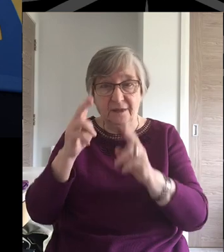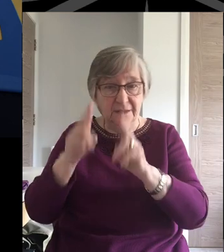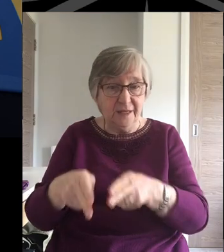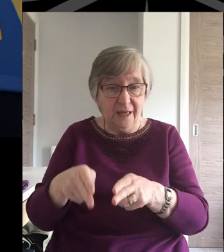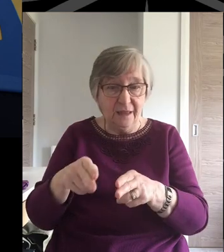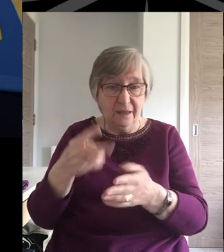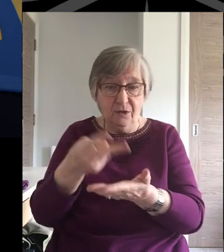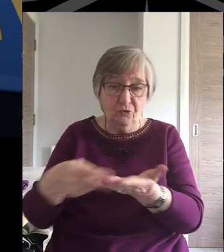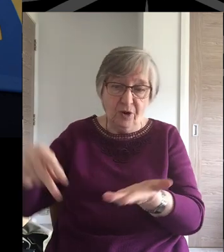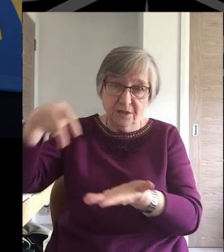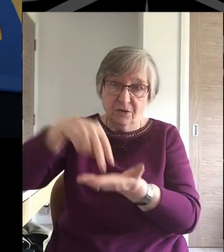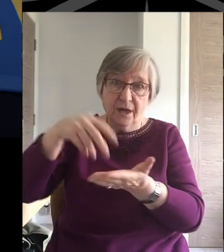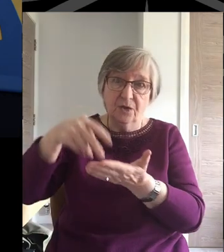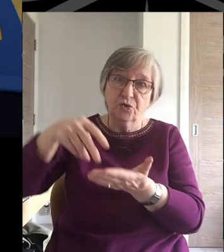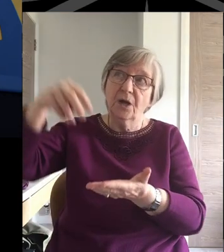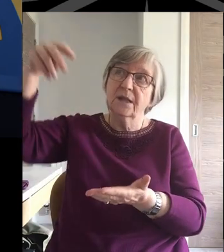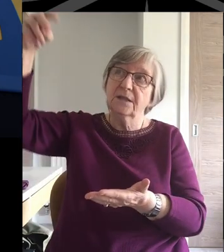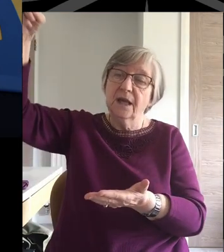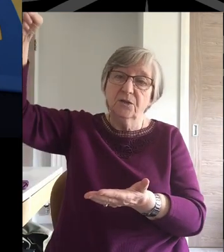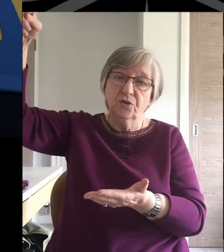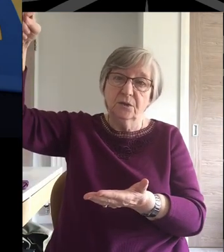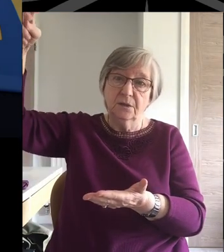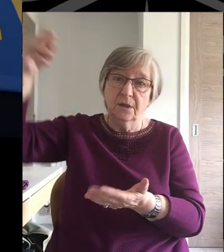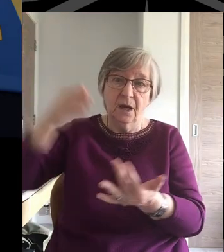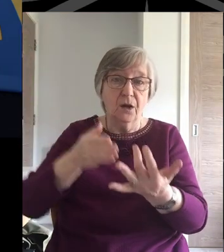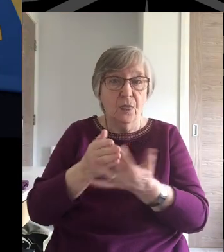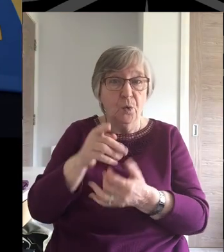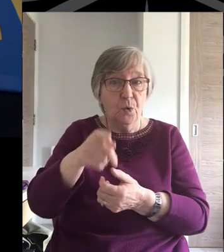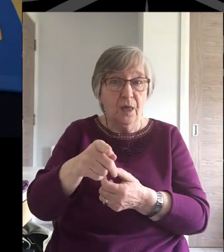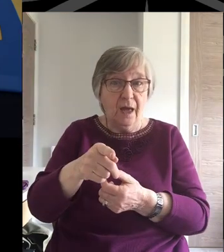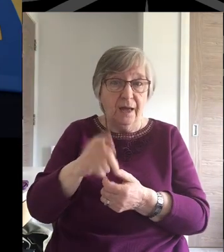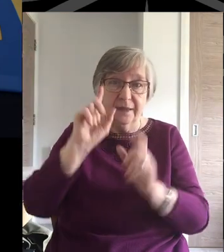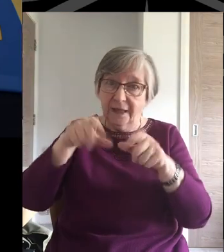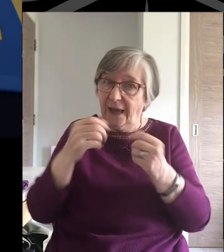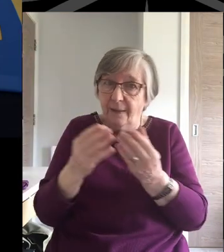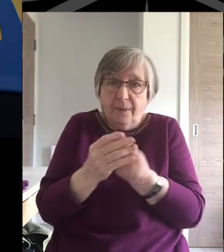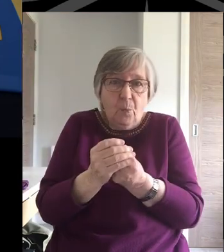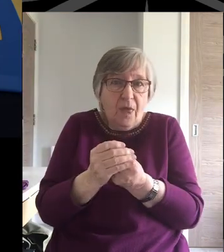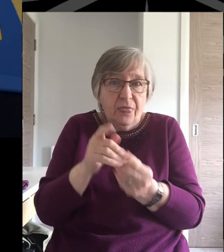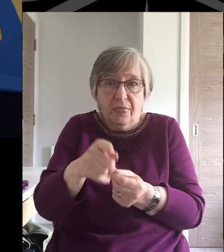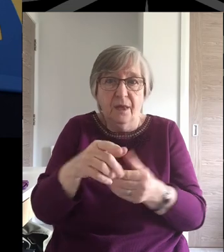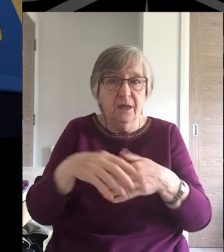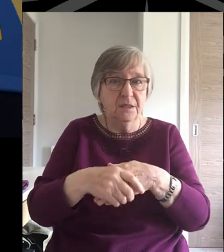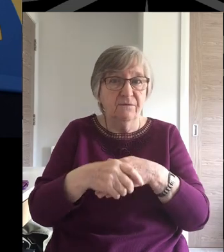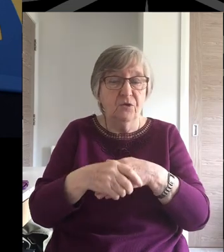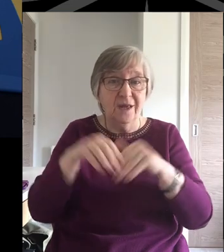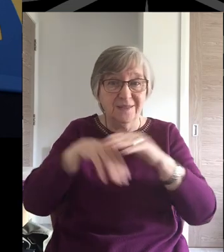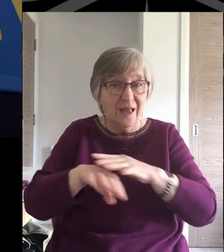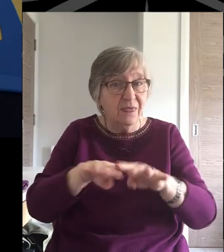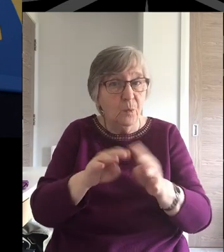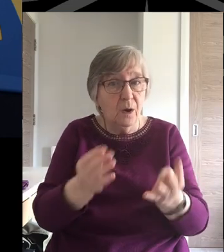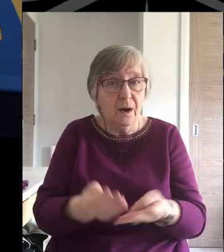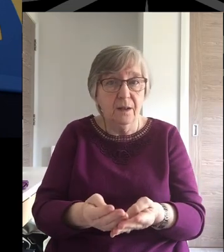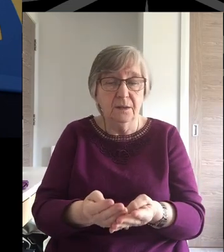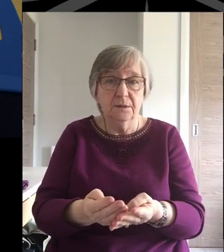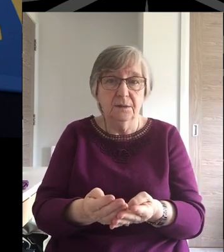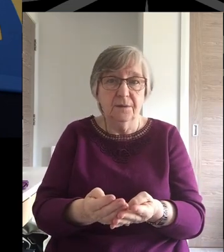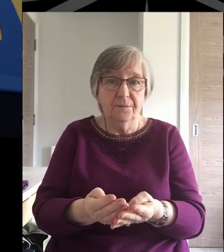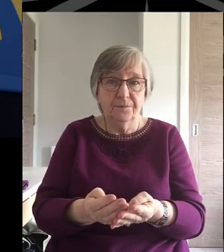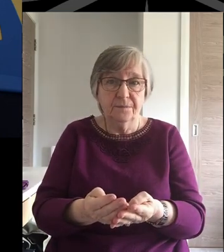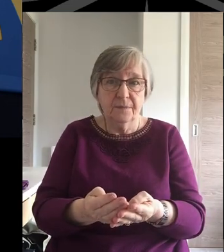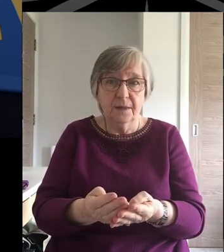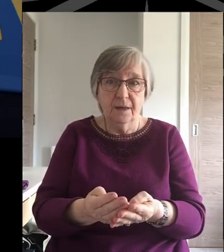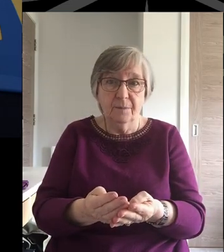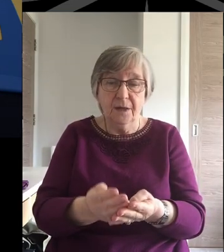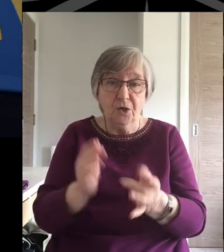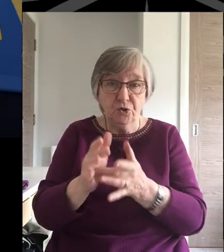ascension, and just as then through that he'd be no longer with his followers in the world, he was coming to